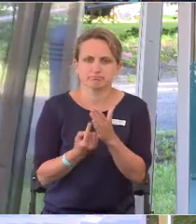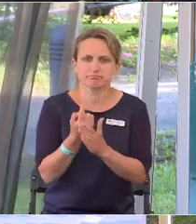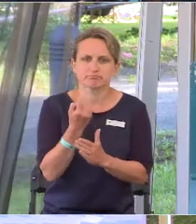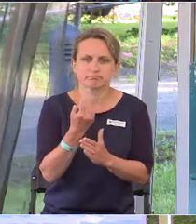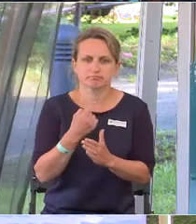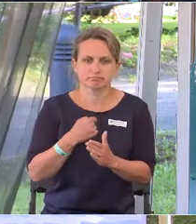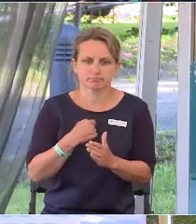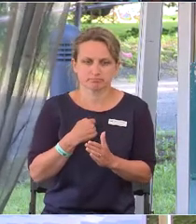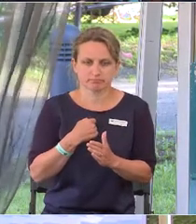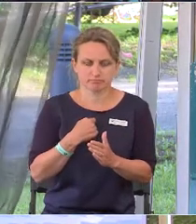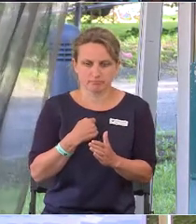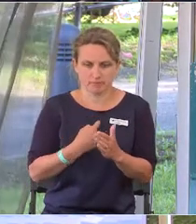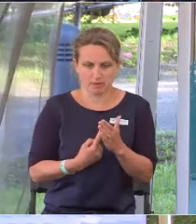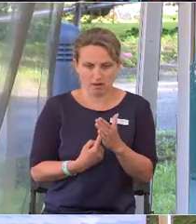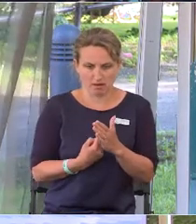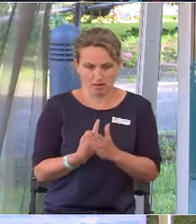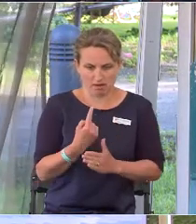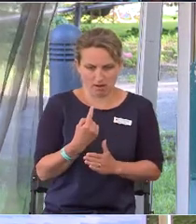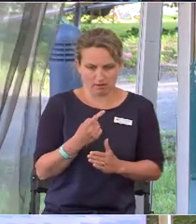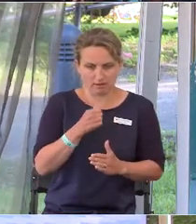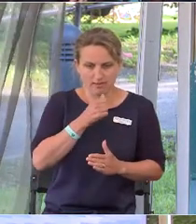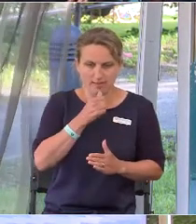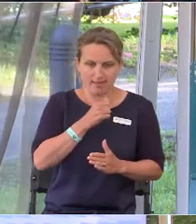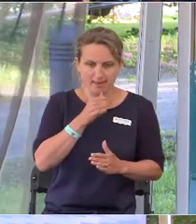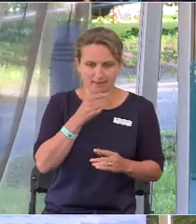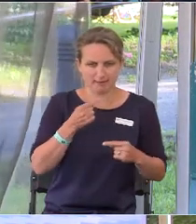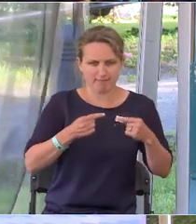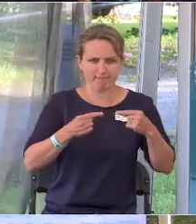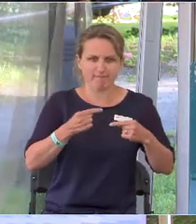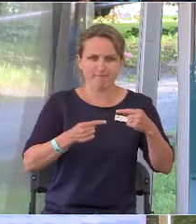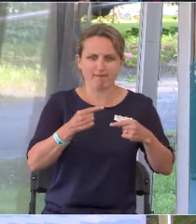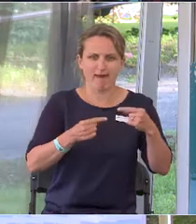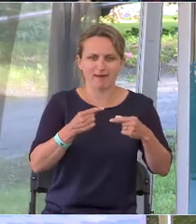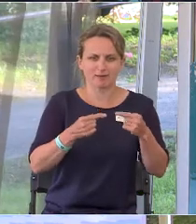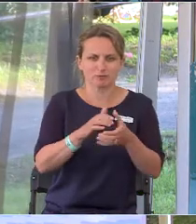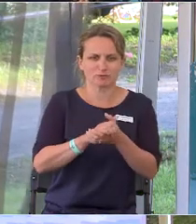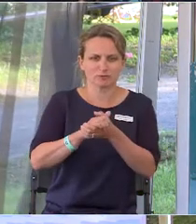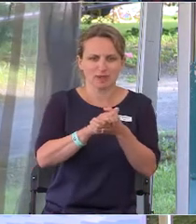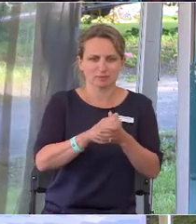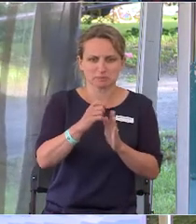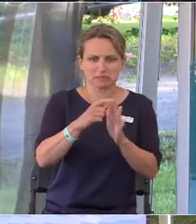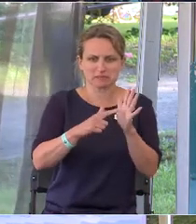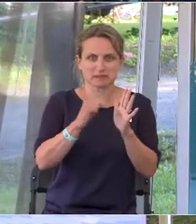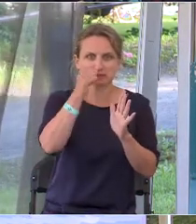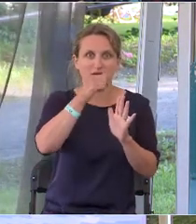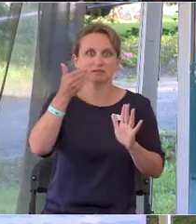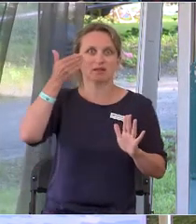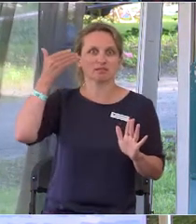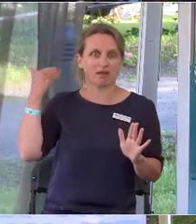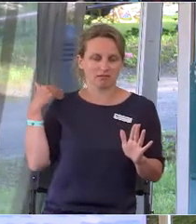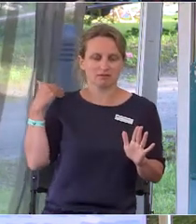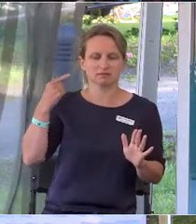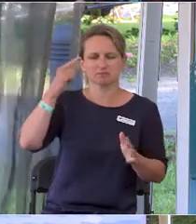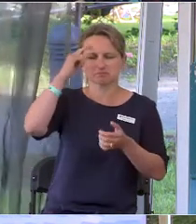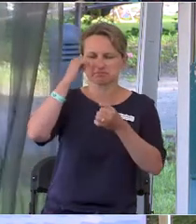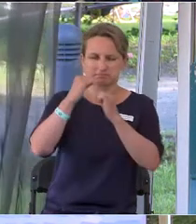I became a debater and a member of the Sermon Debating Society, I think 17 years ago now. I remember